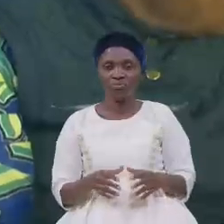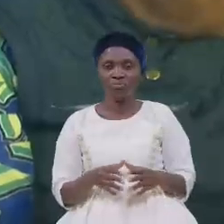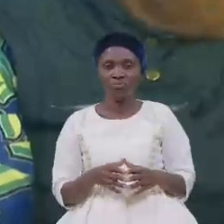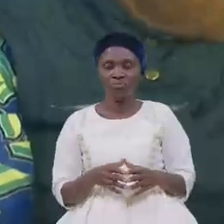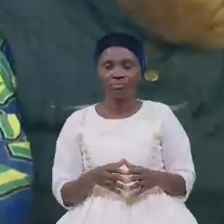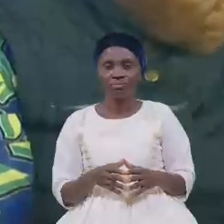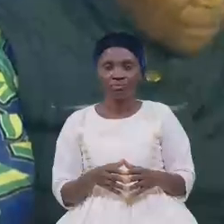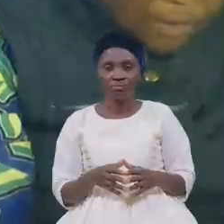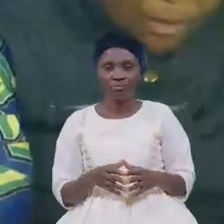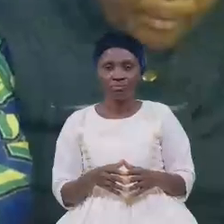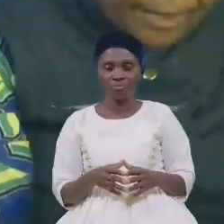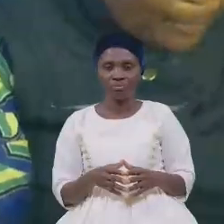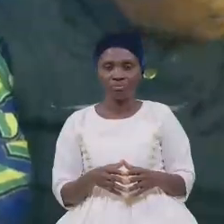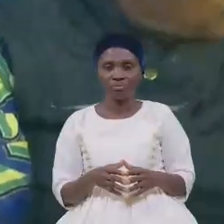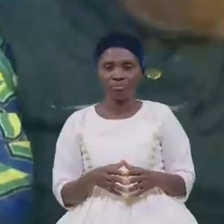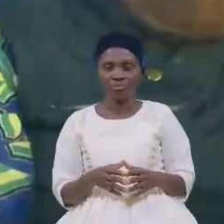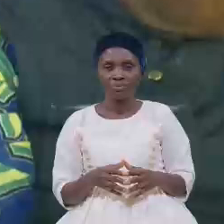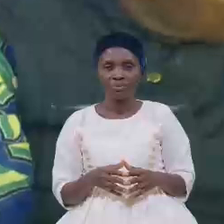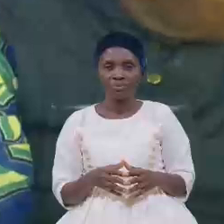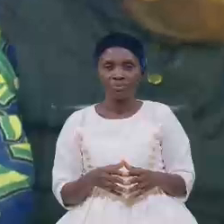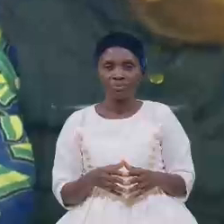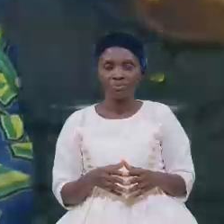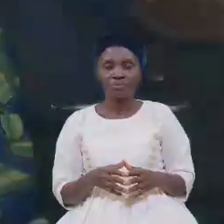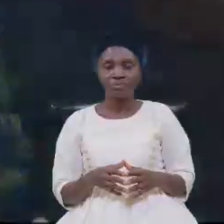If they have not come your end, you can signify.